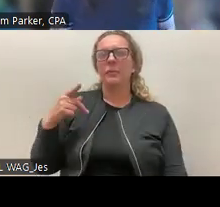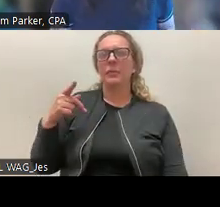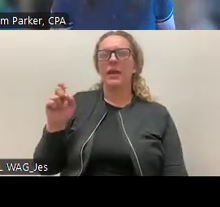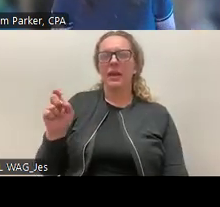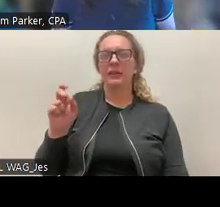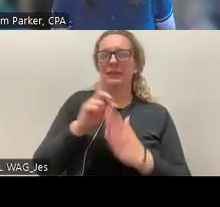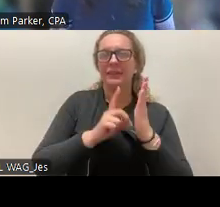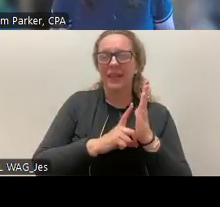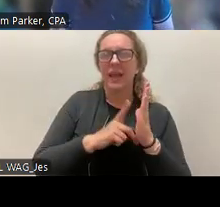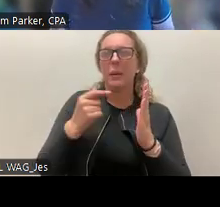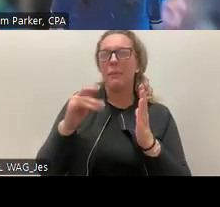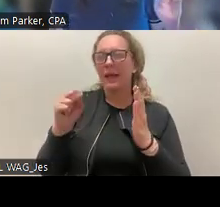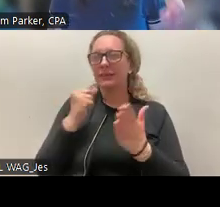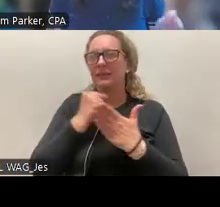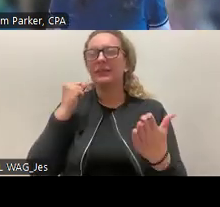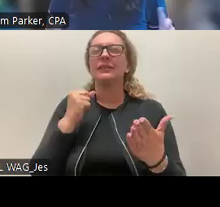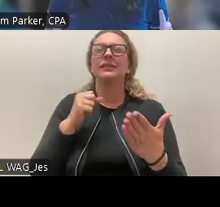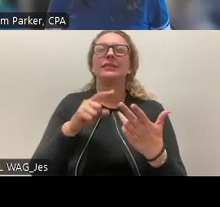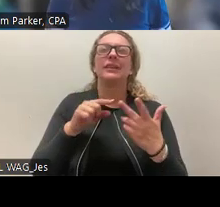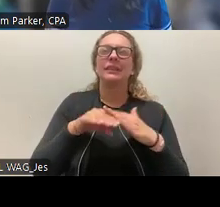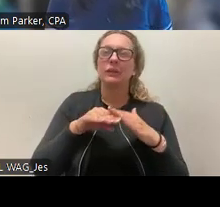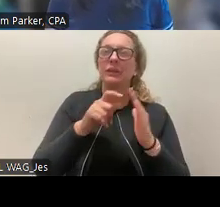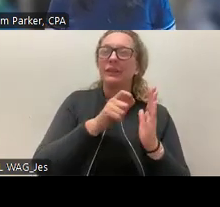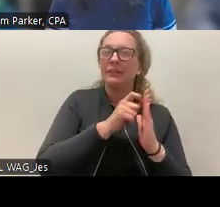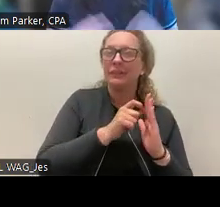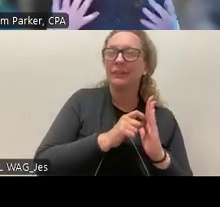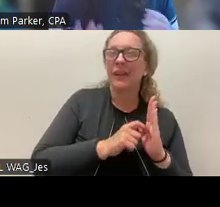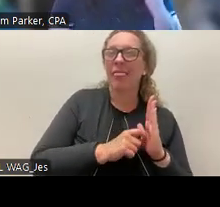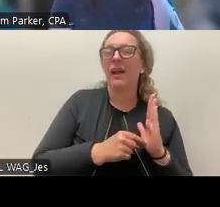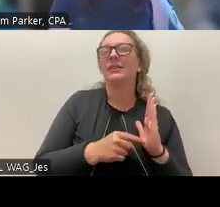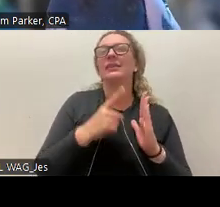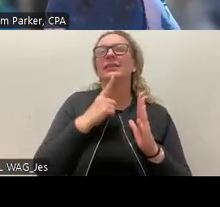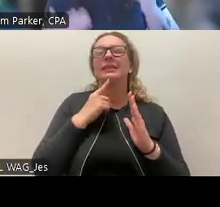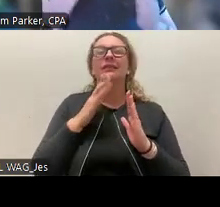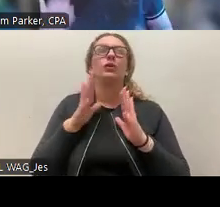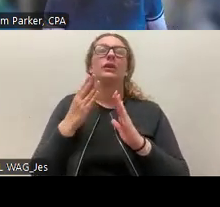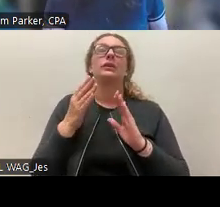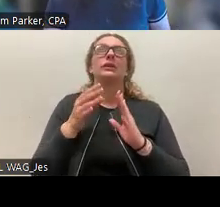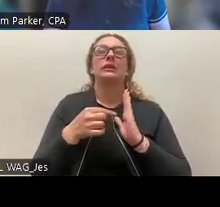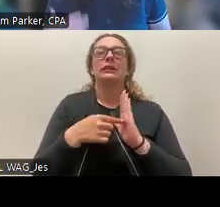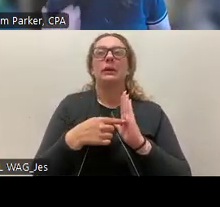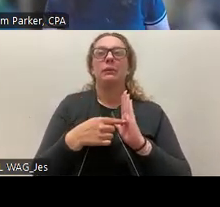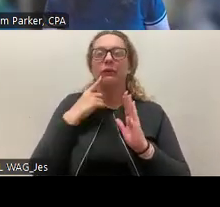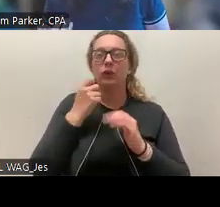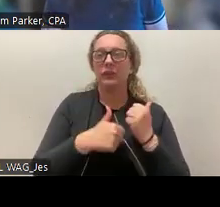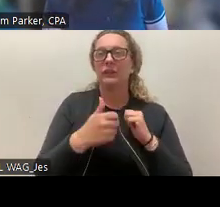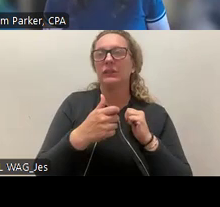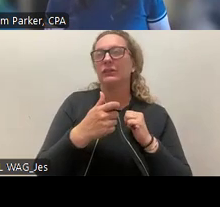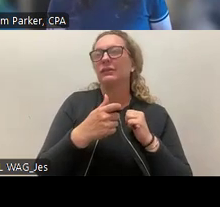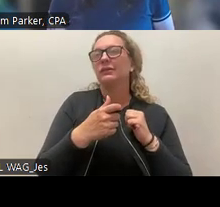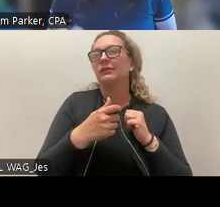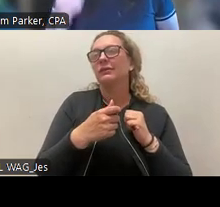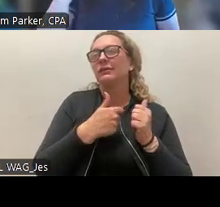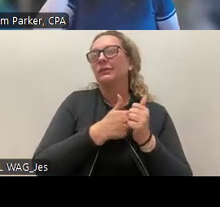at the gaming accessibility guidelines. And in the gaming accessibility guidelines, they also have great examples for each guideline available when you click on